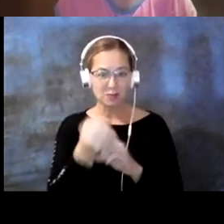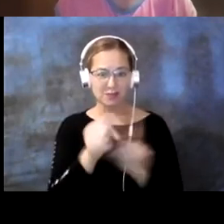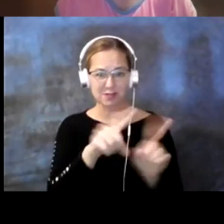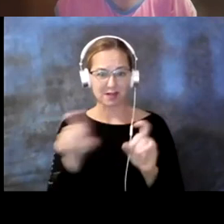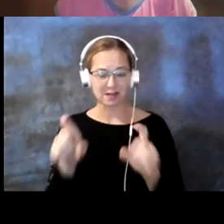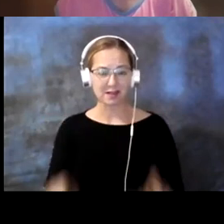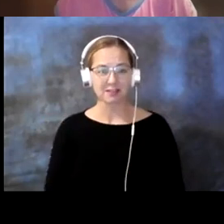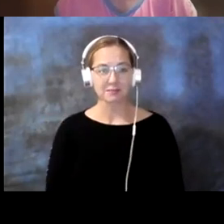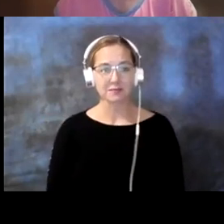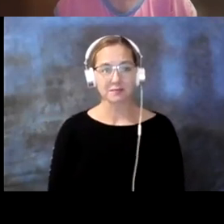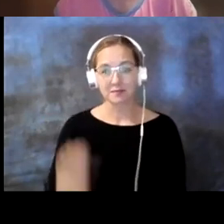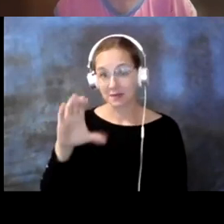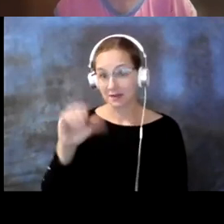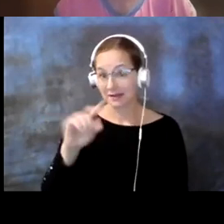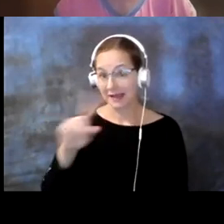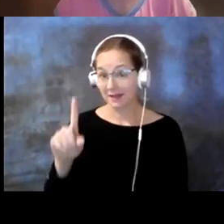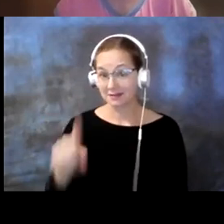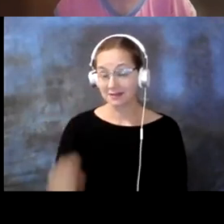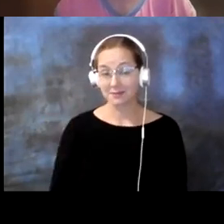Caz, do you want to go first?